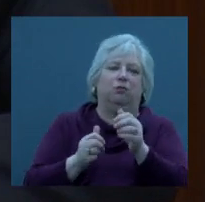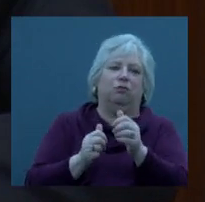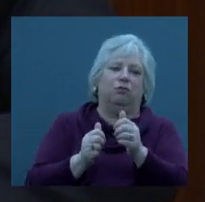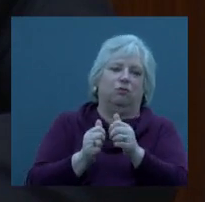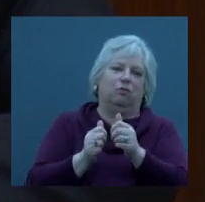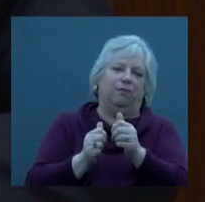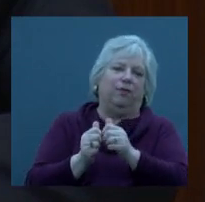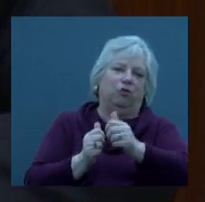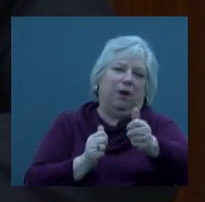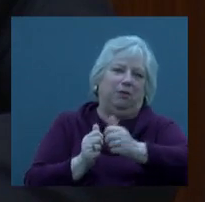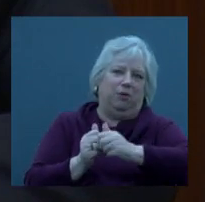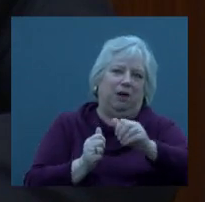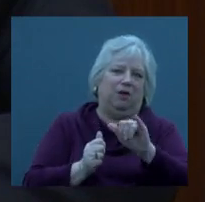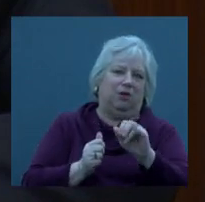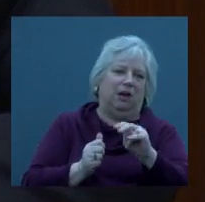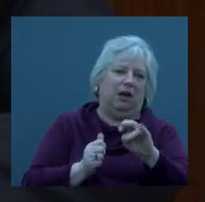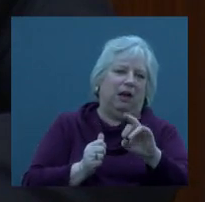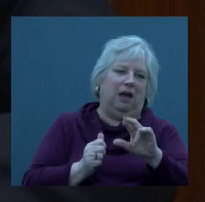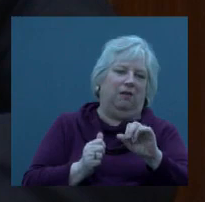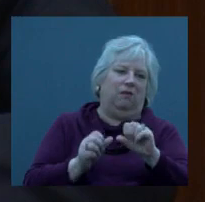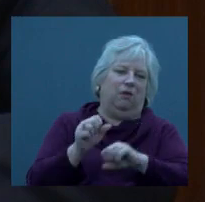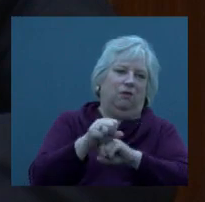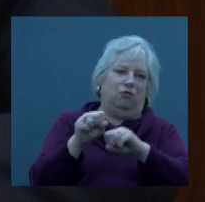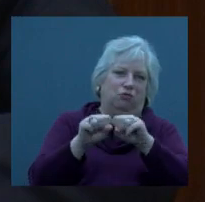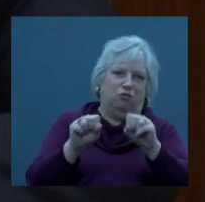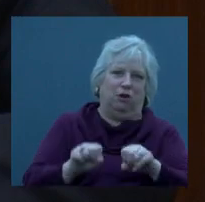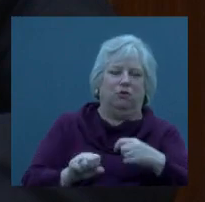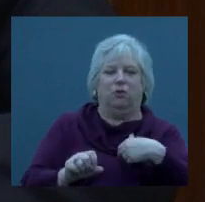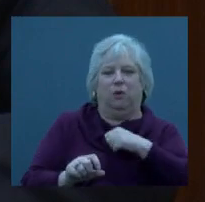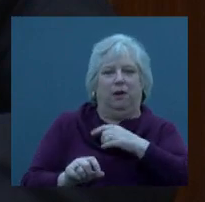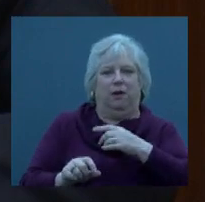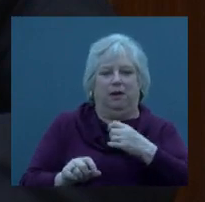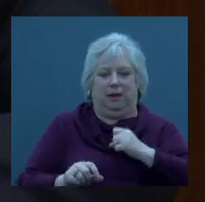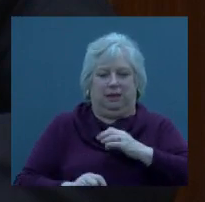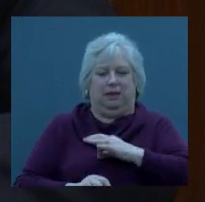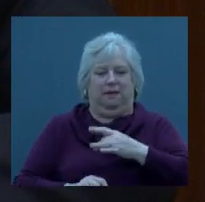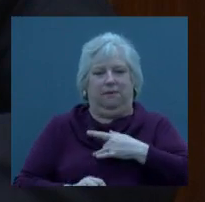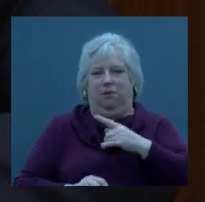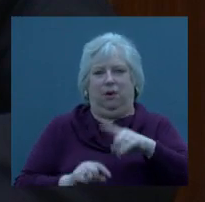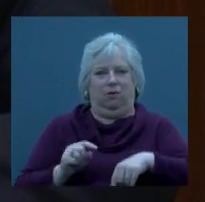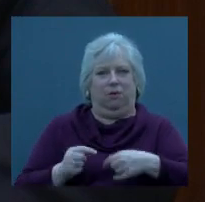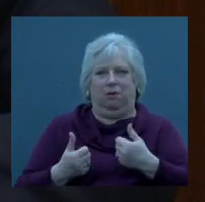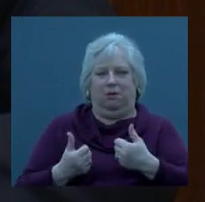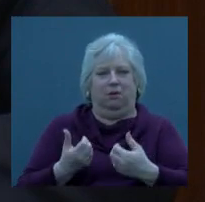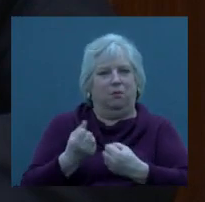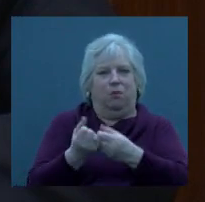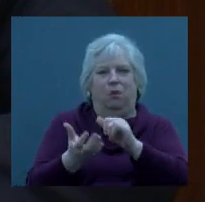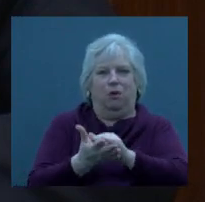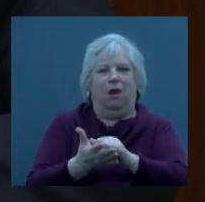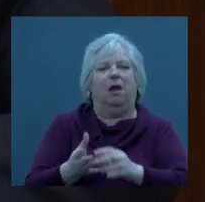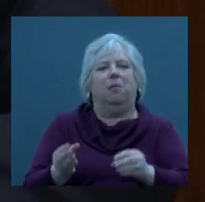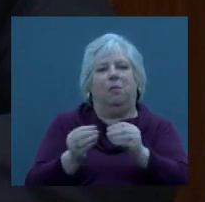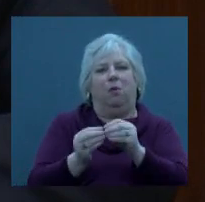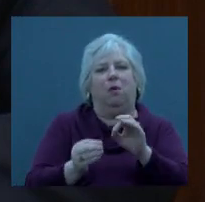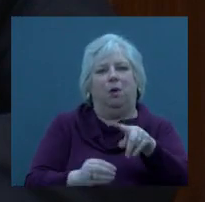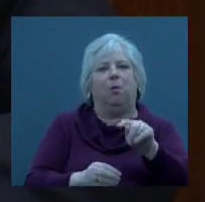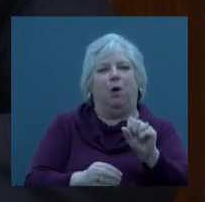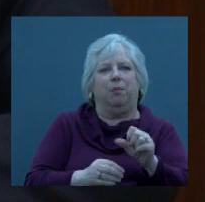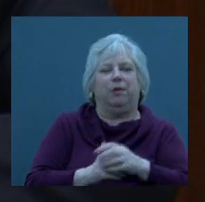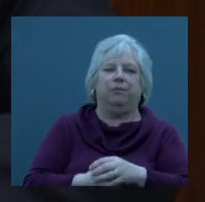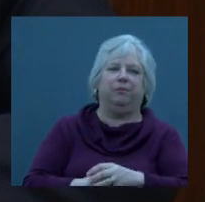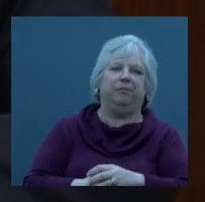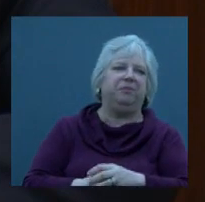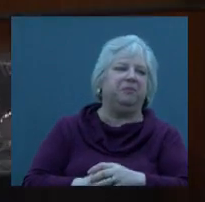infrastructure, cannot support. We as staff felt we could not support that additional density. Okay. And my